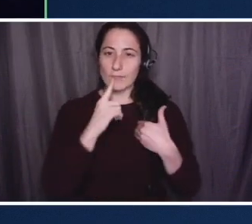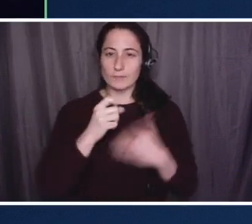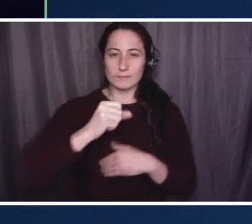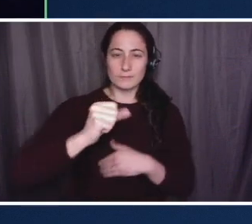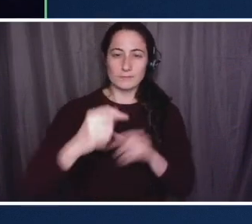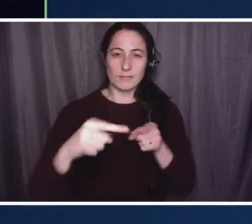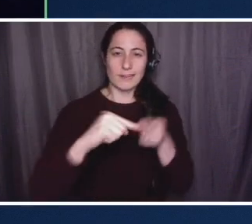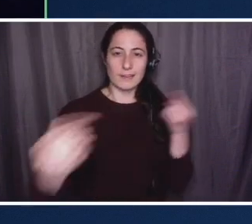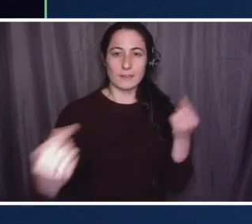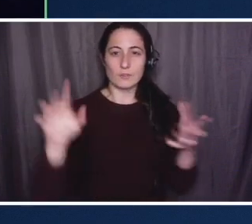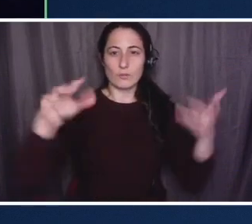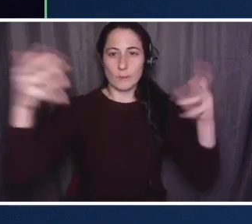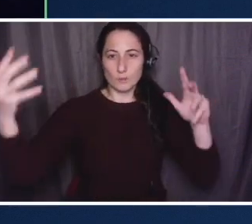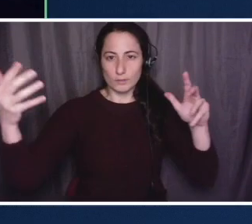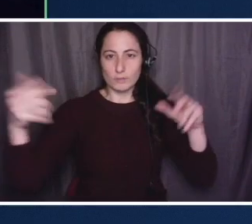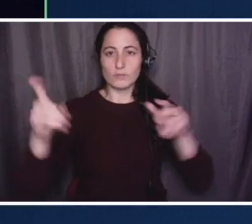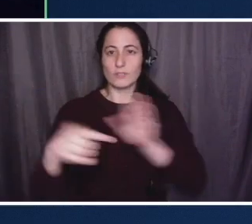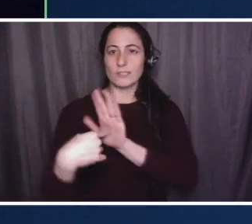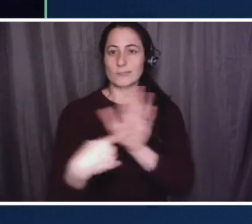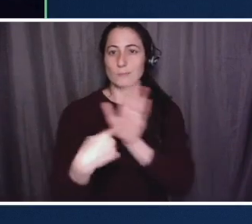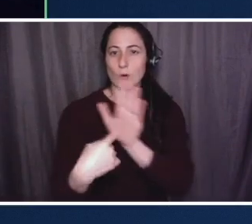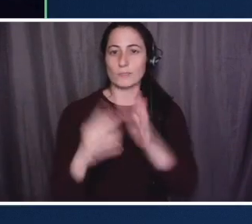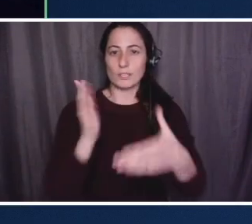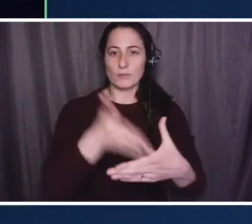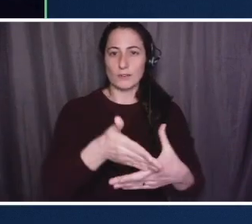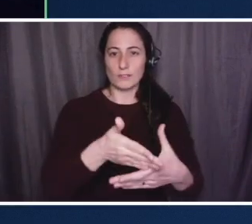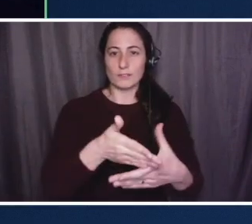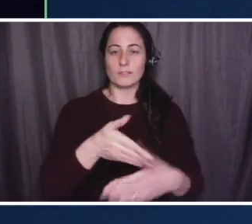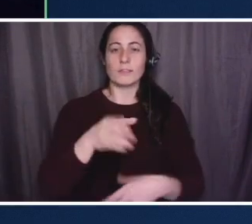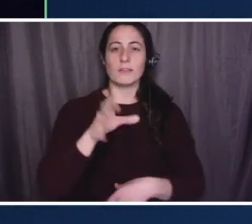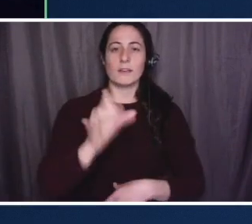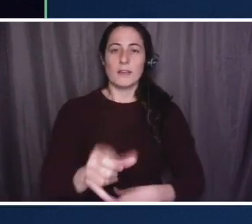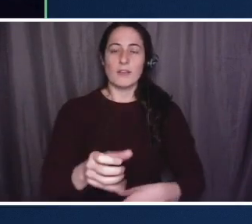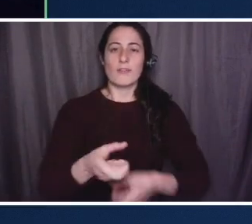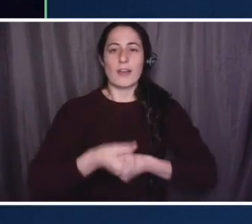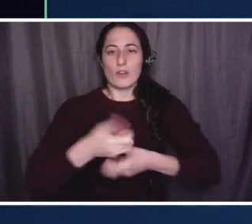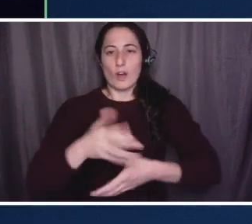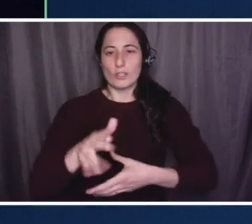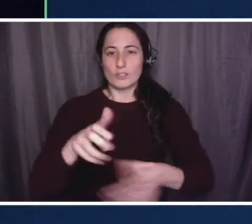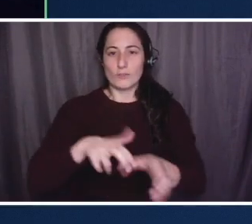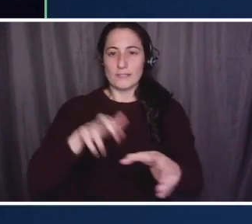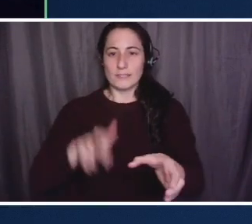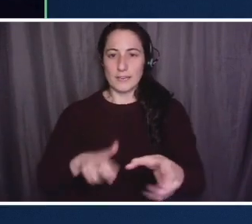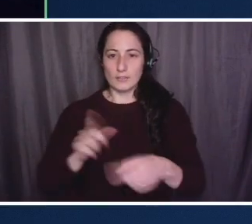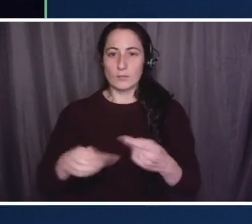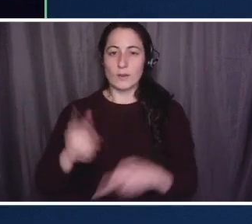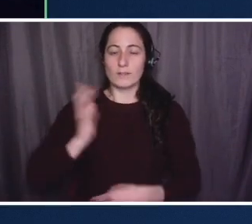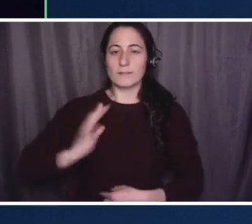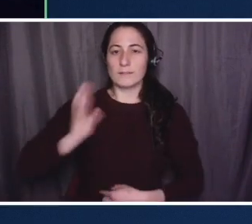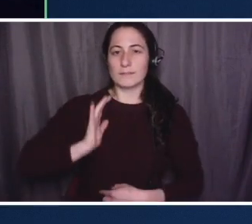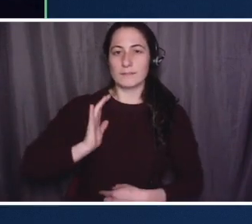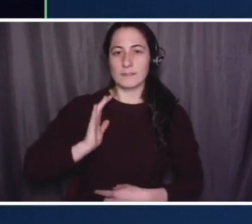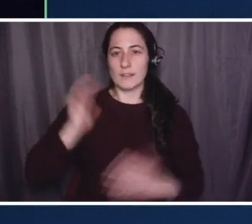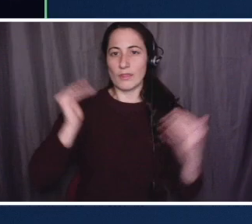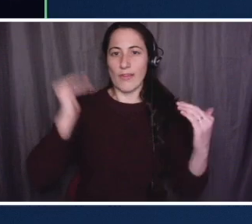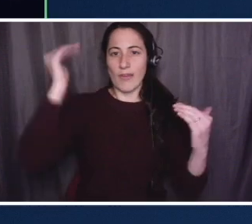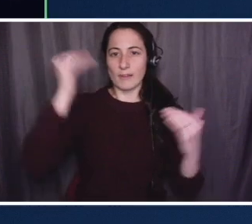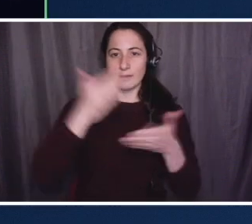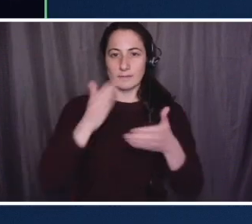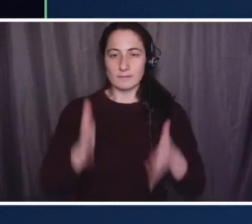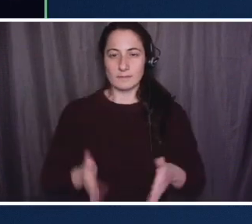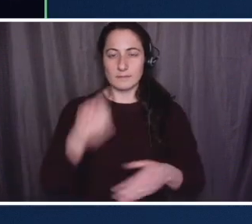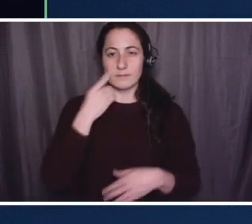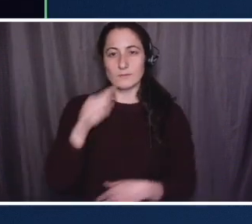interference. This led to her resignation when the then head of Guatemala's Congress conditioned her election on